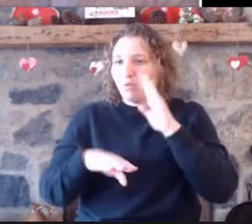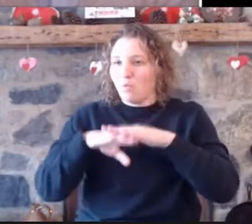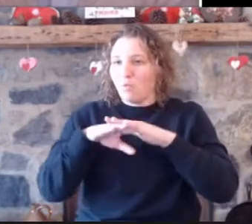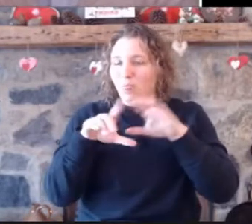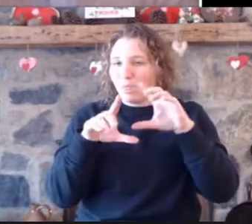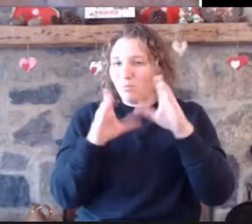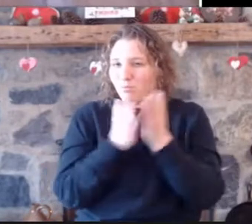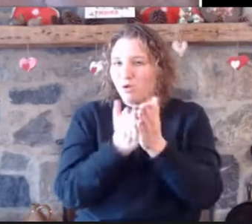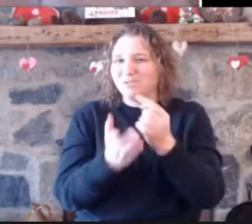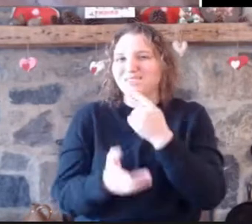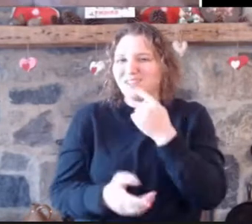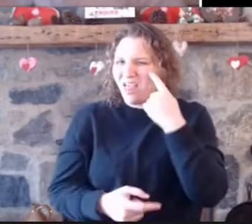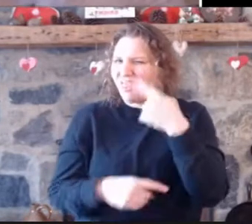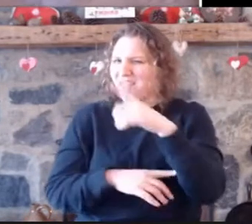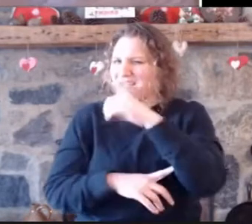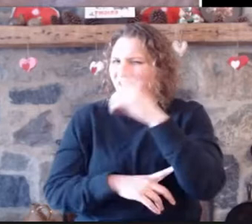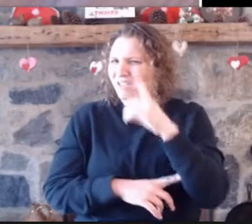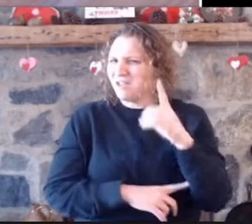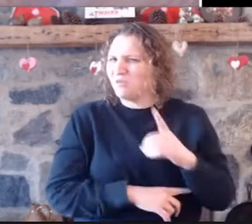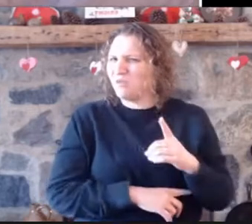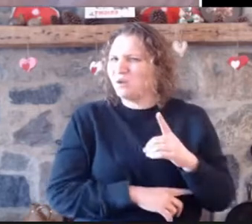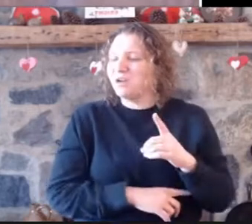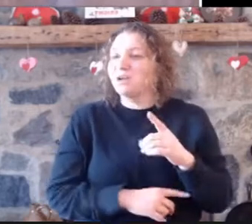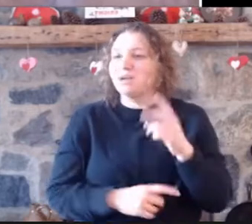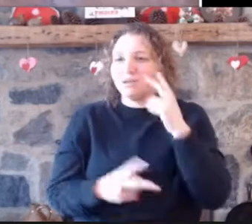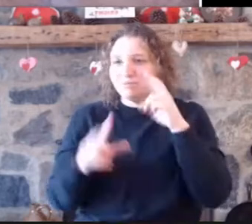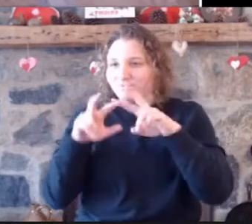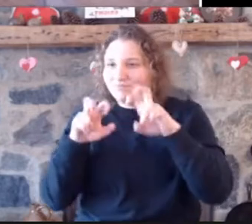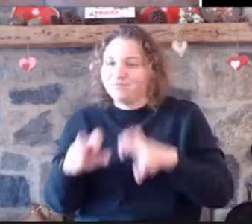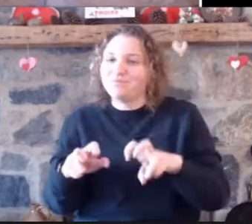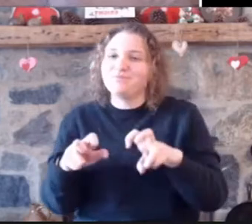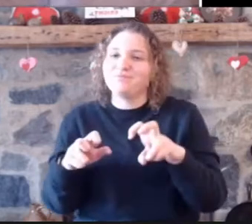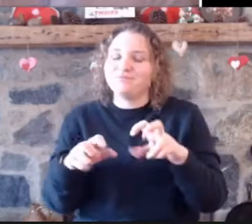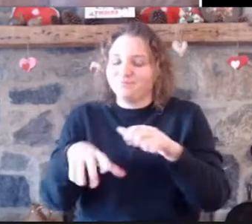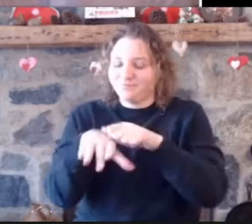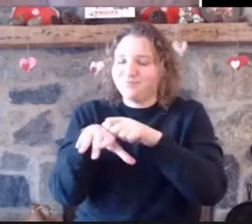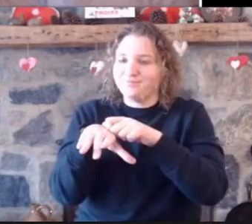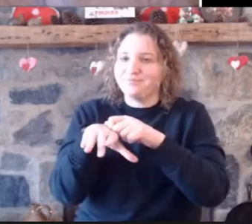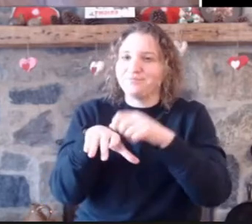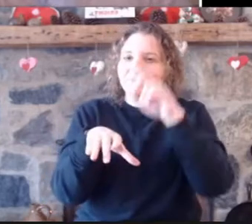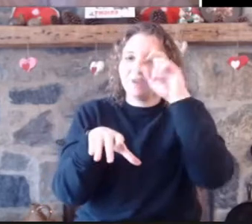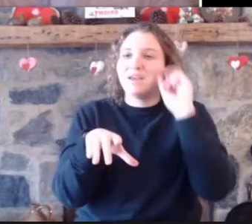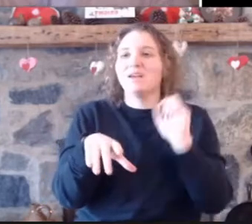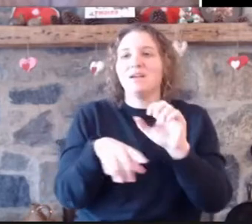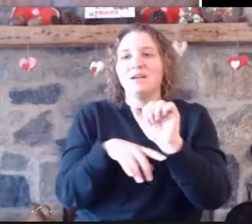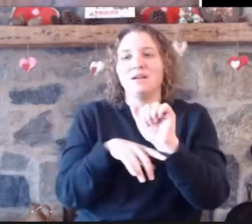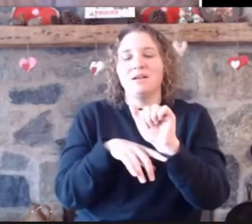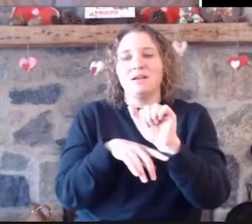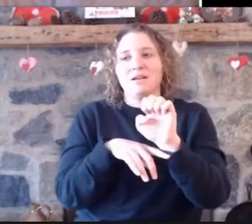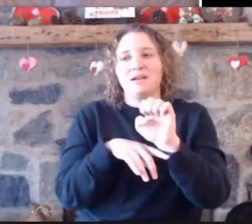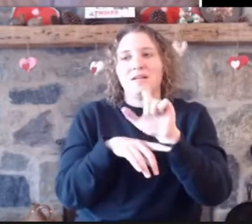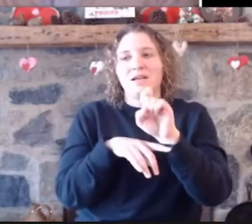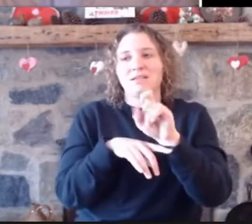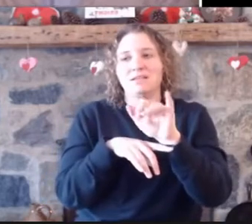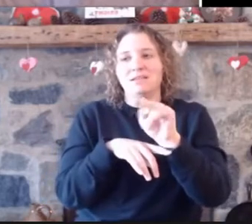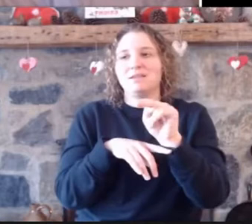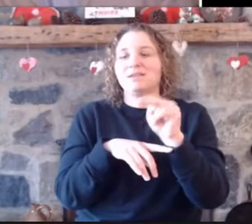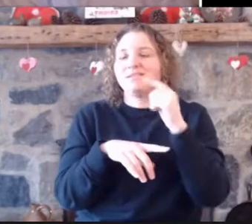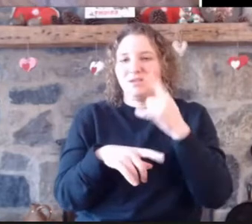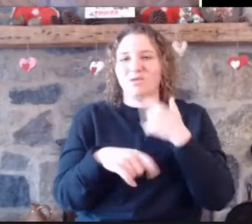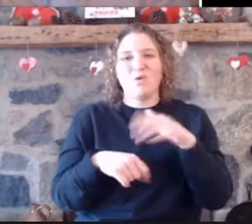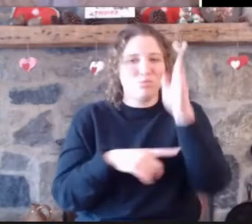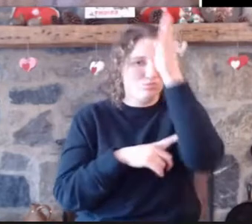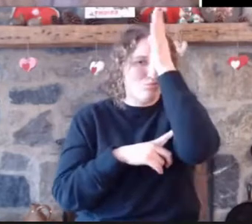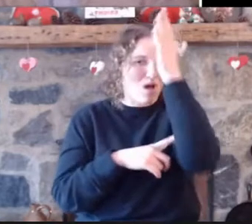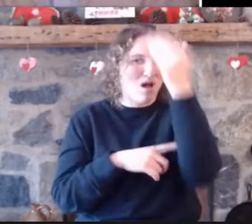ourselves a plesiosaur. They examined the tissue of that animal and they found in it that it had elastidin, which is also in basking sharks. And